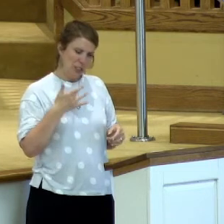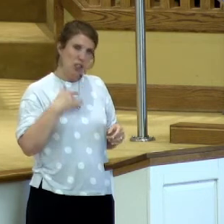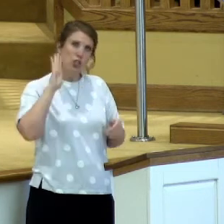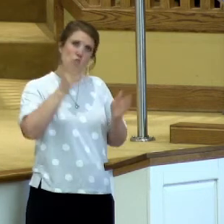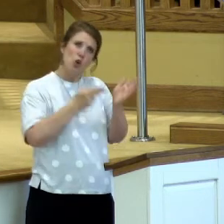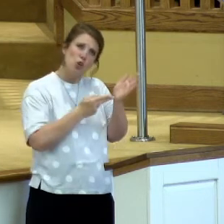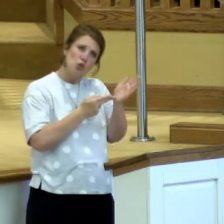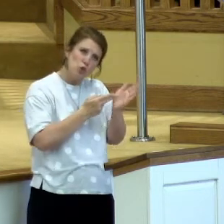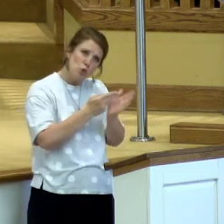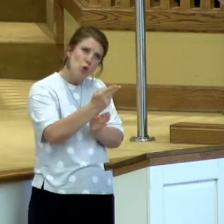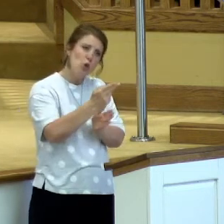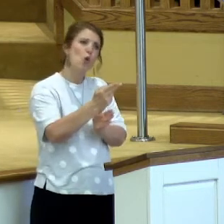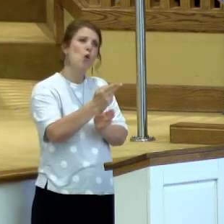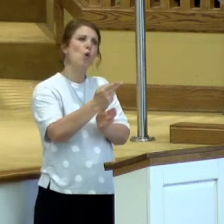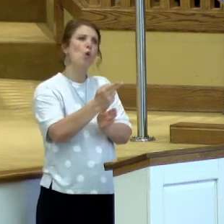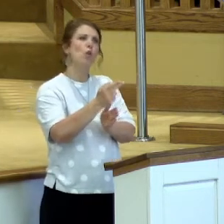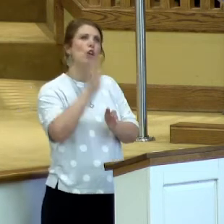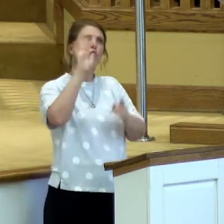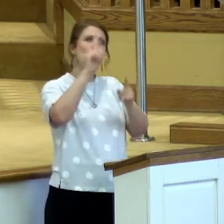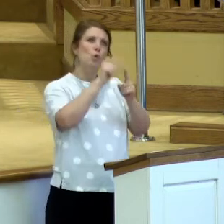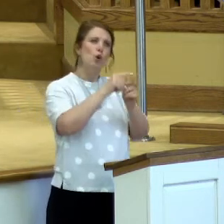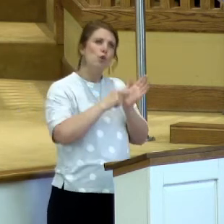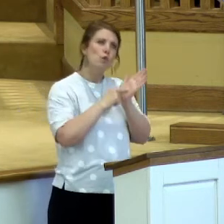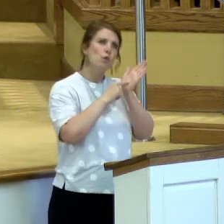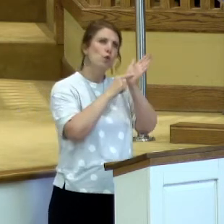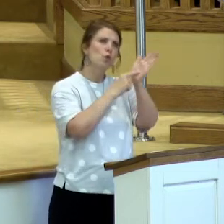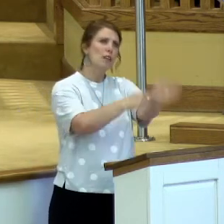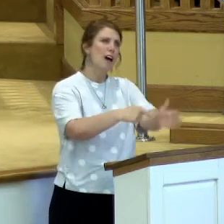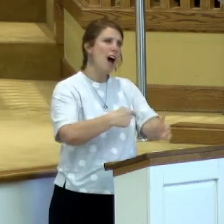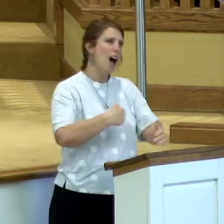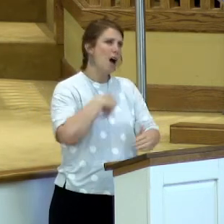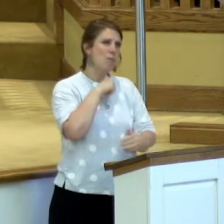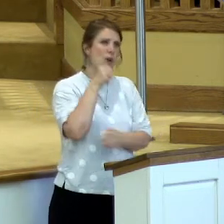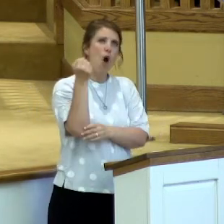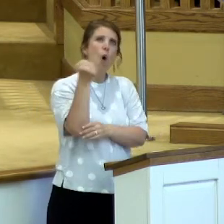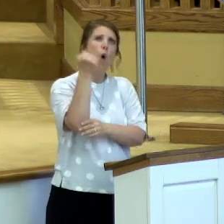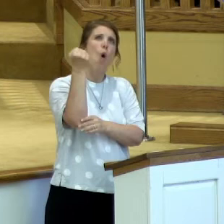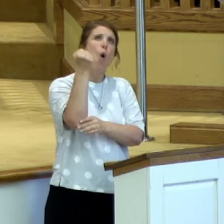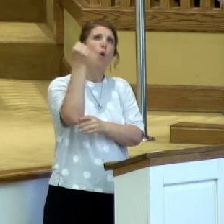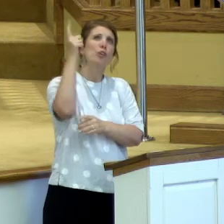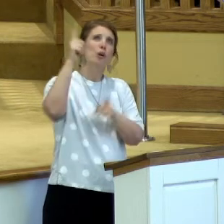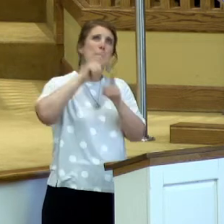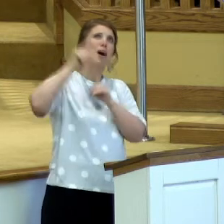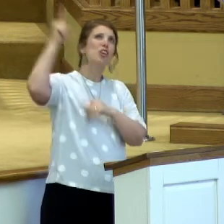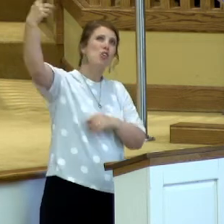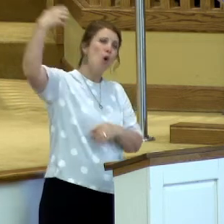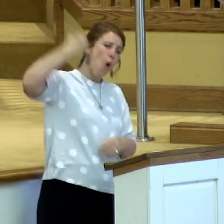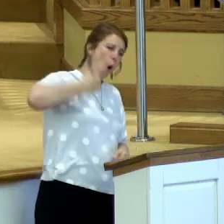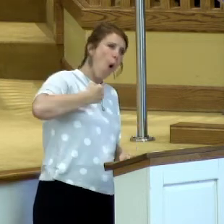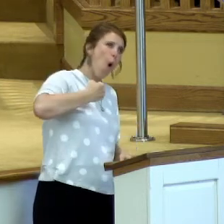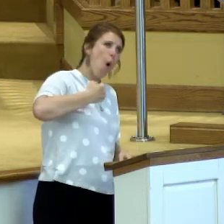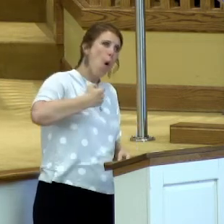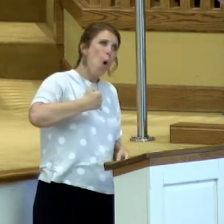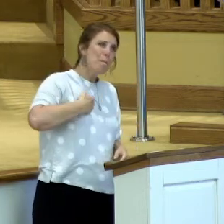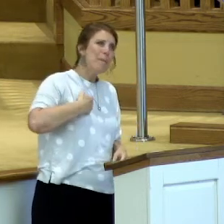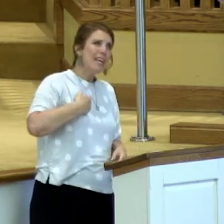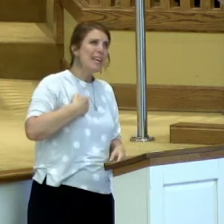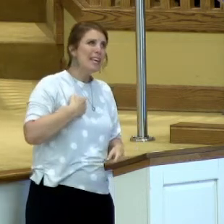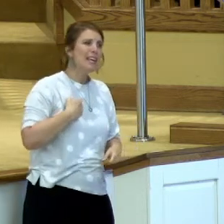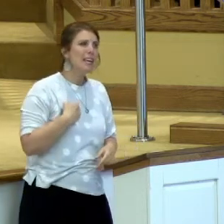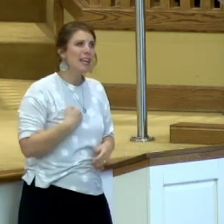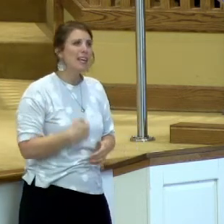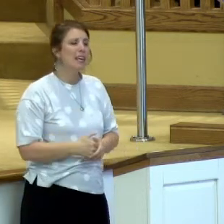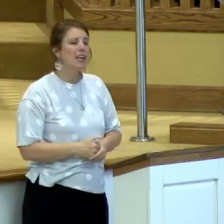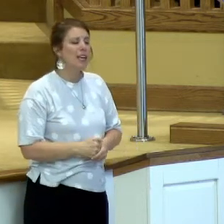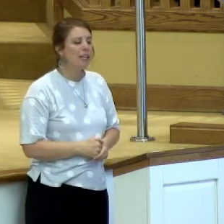truth your word reveals, I'm not holding on to you, but you're holding on to me.